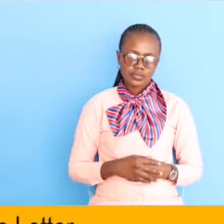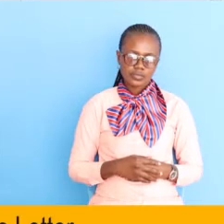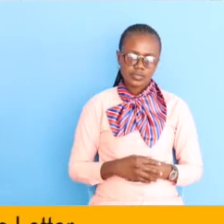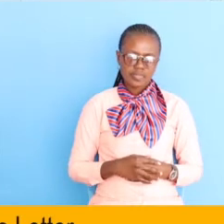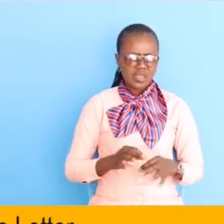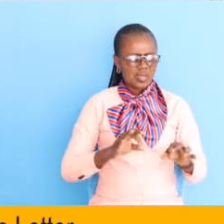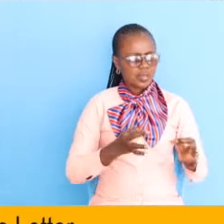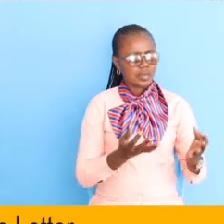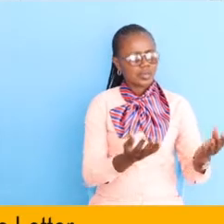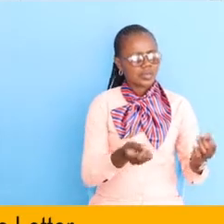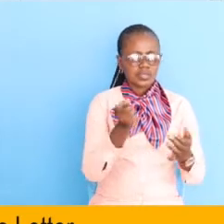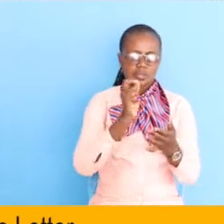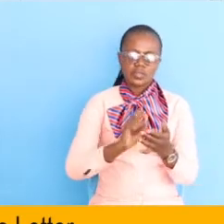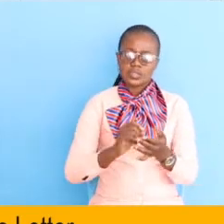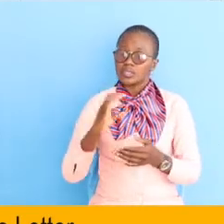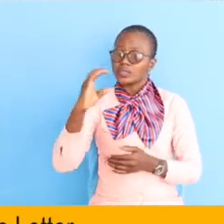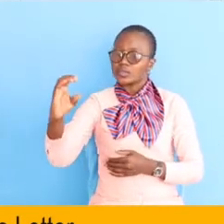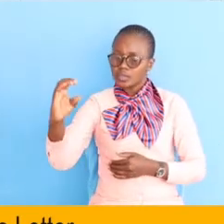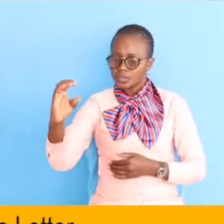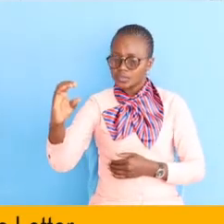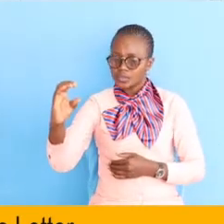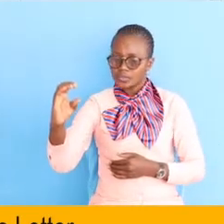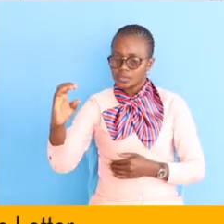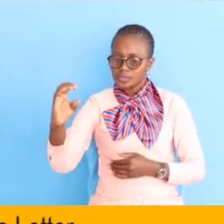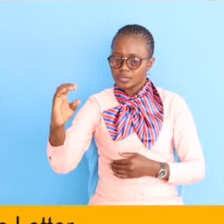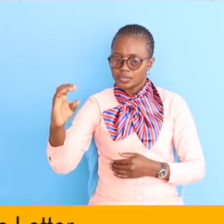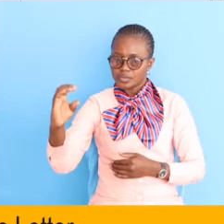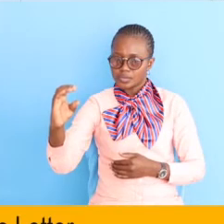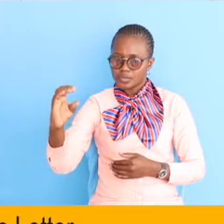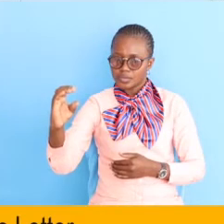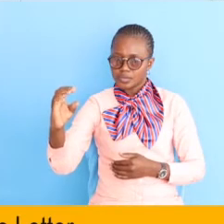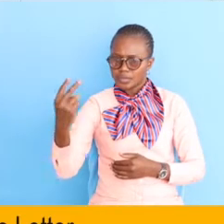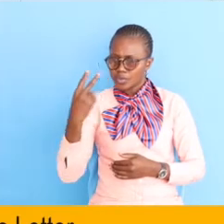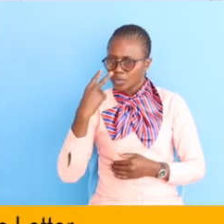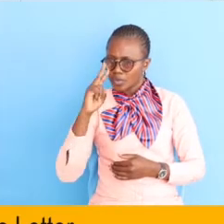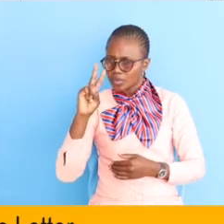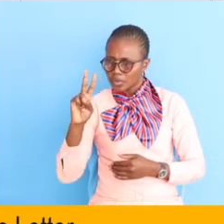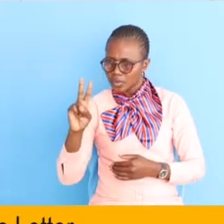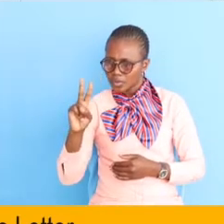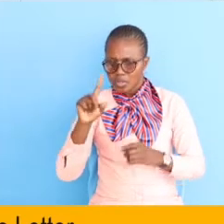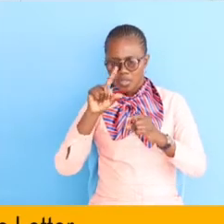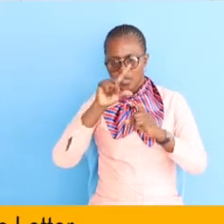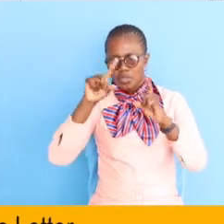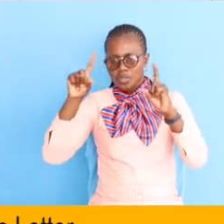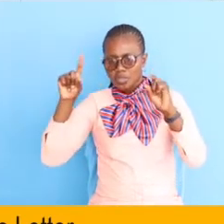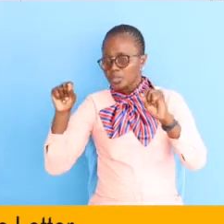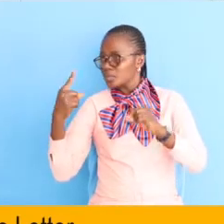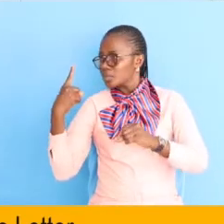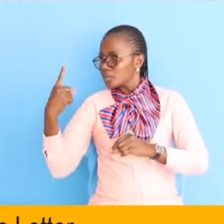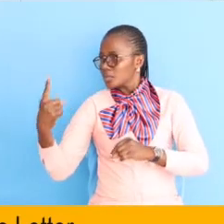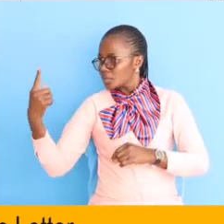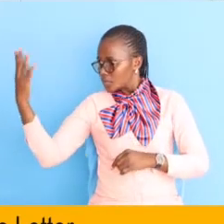How can you write sender's address? Look at that box number 1, the way it looks